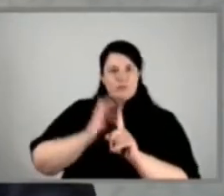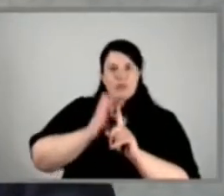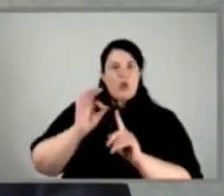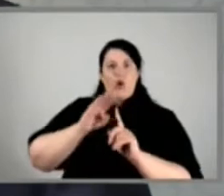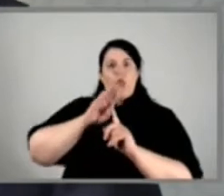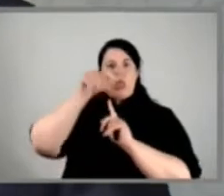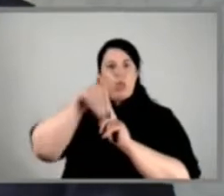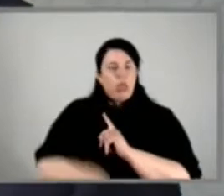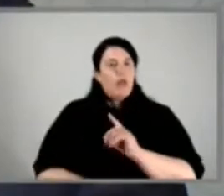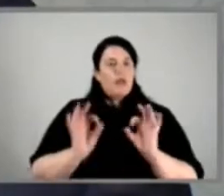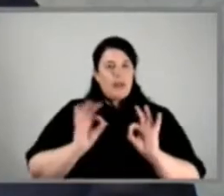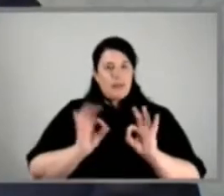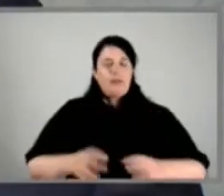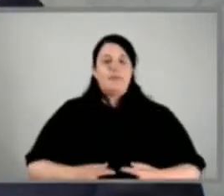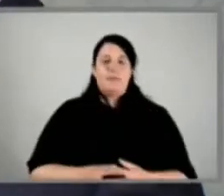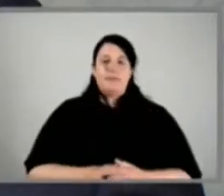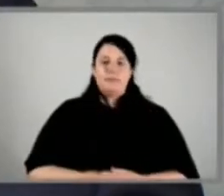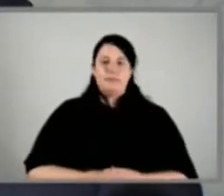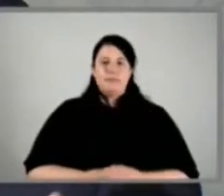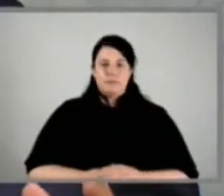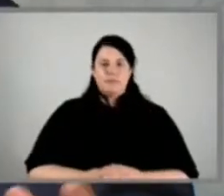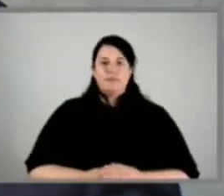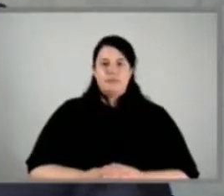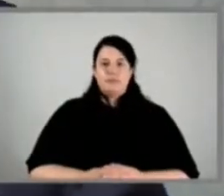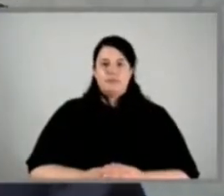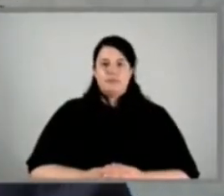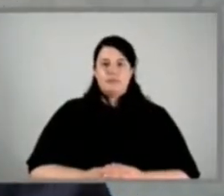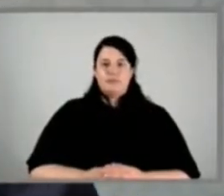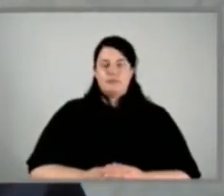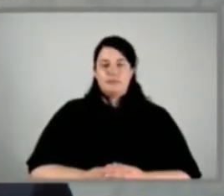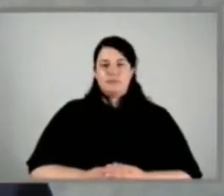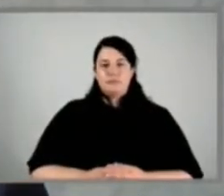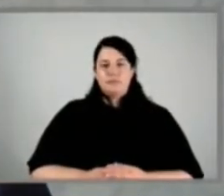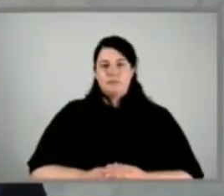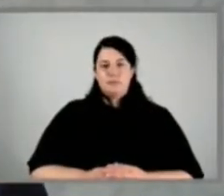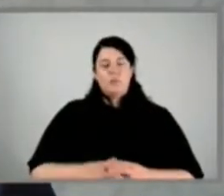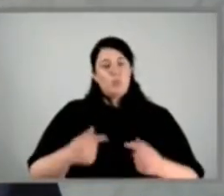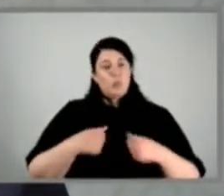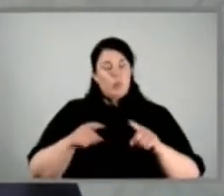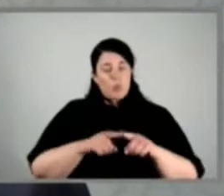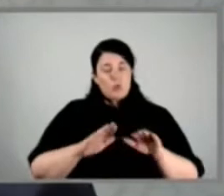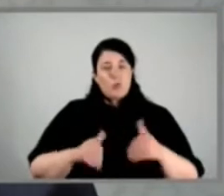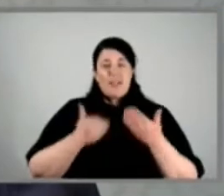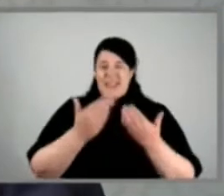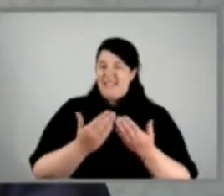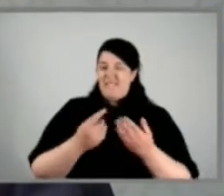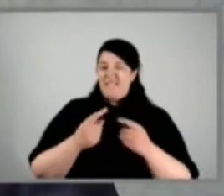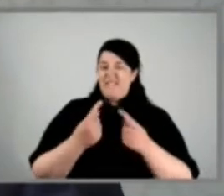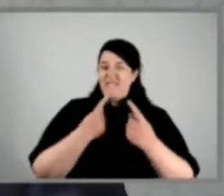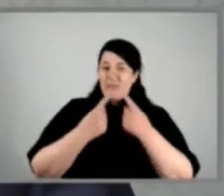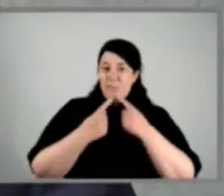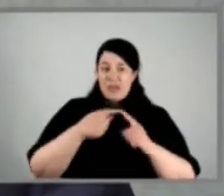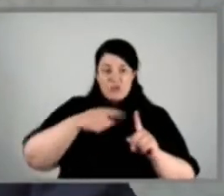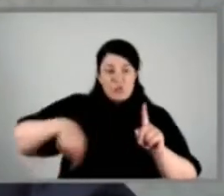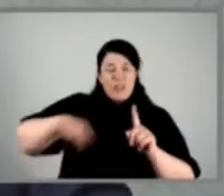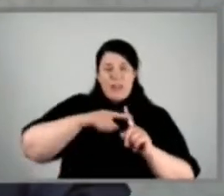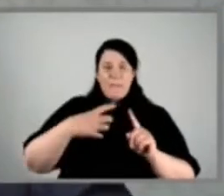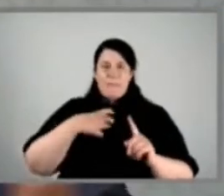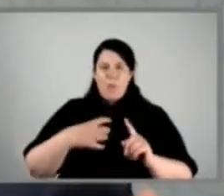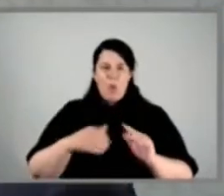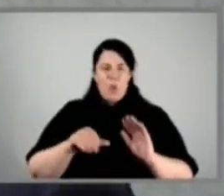recommended some simpler and I would say tighter metrics that will enable the public and